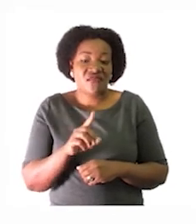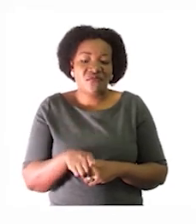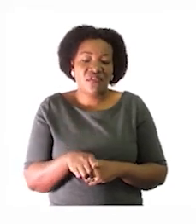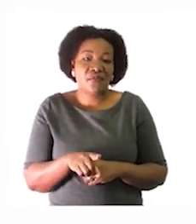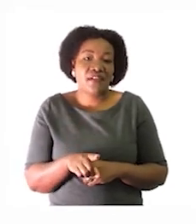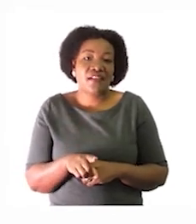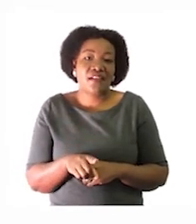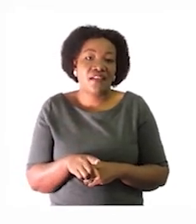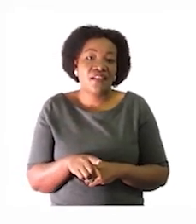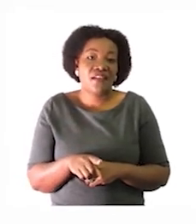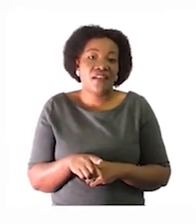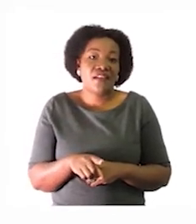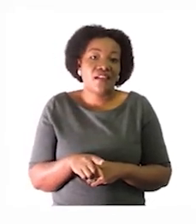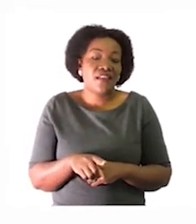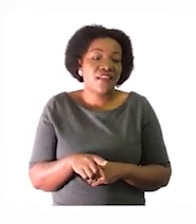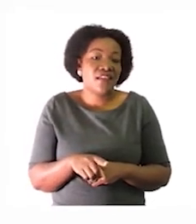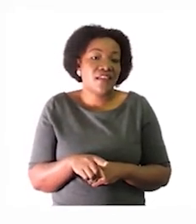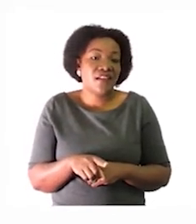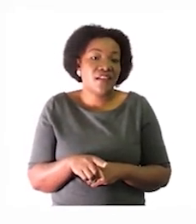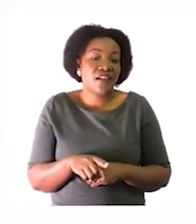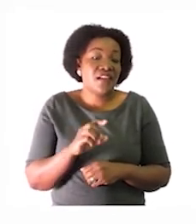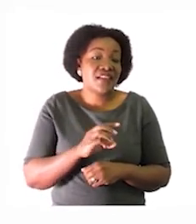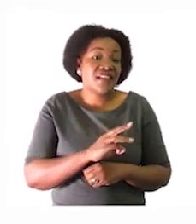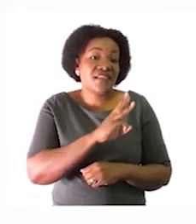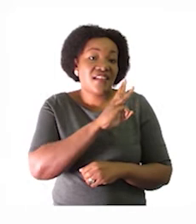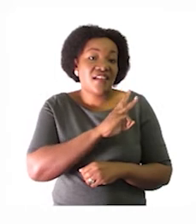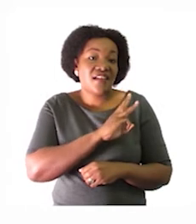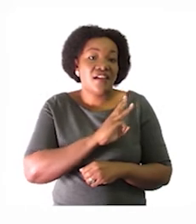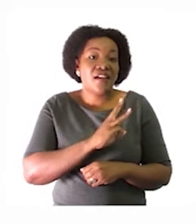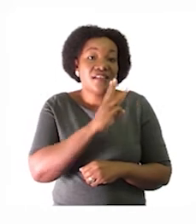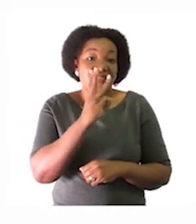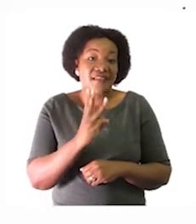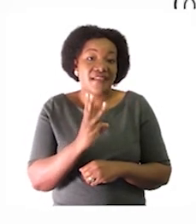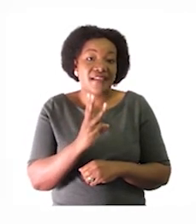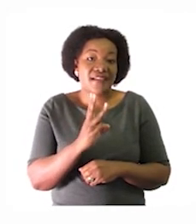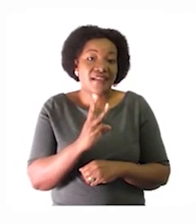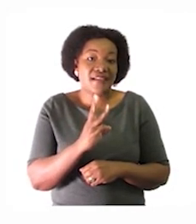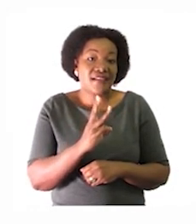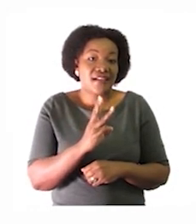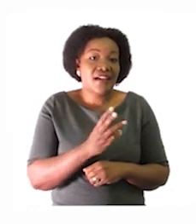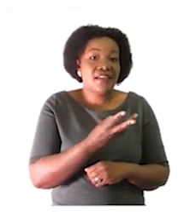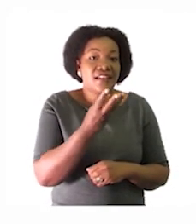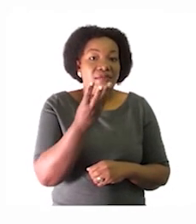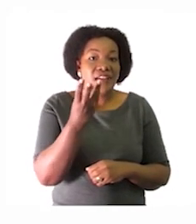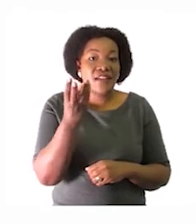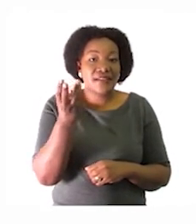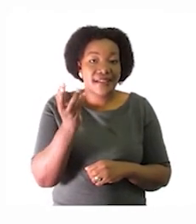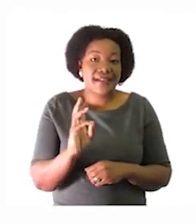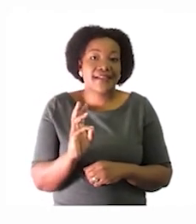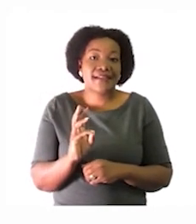will we get between 3 and 9? There's a number missing there. I will help you with that one, which is going to be